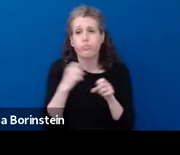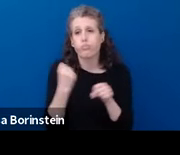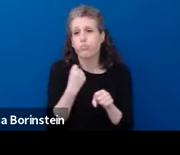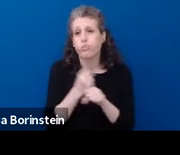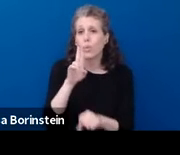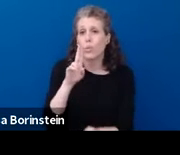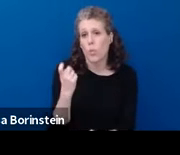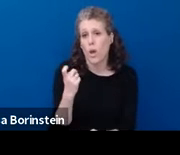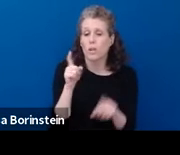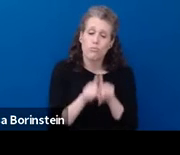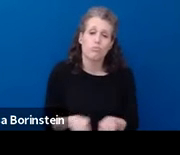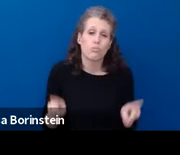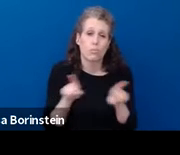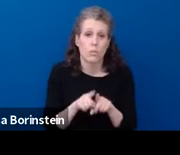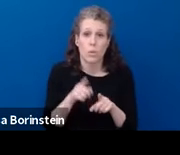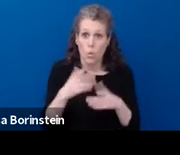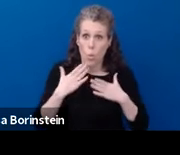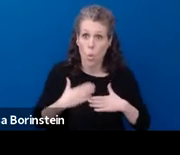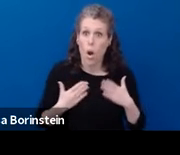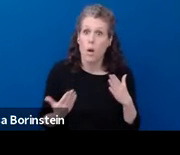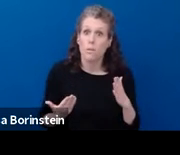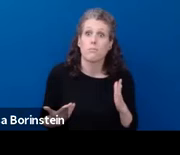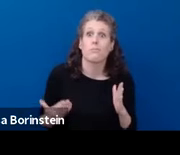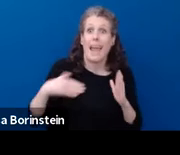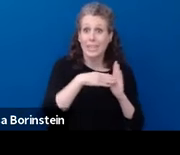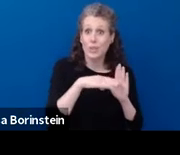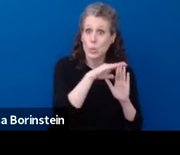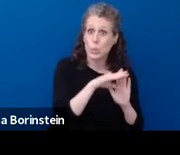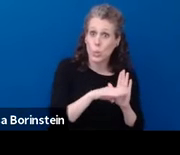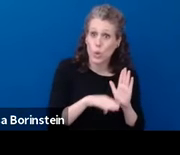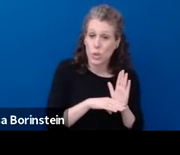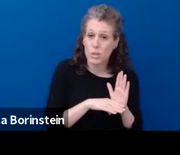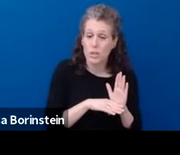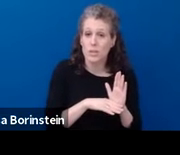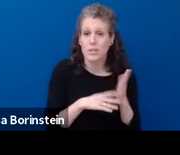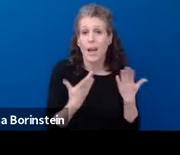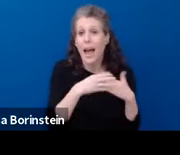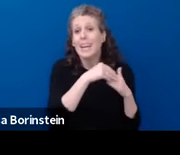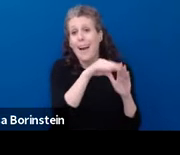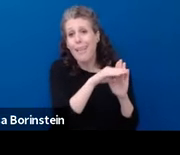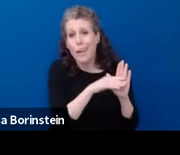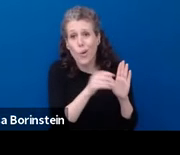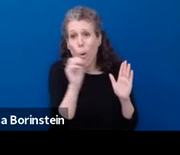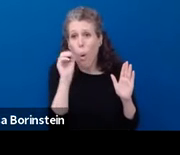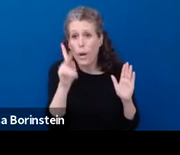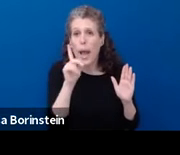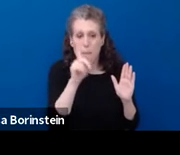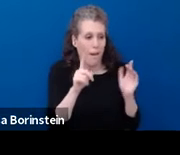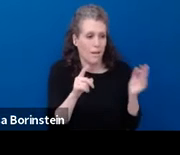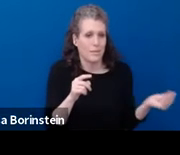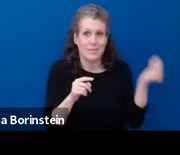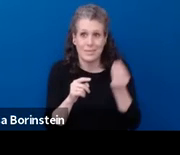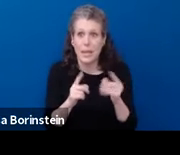still, you don't want more rules. The guidelines is a good thing, but then it needs to come with a tool,